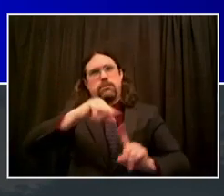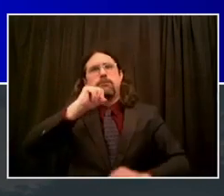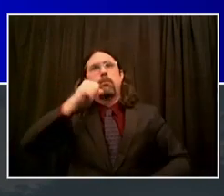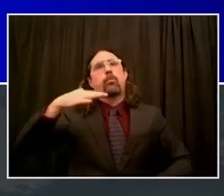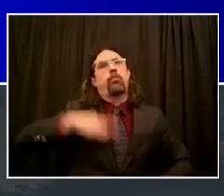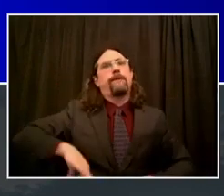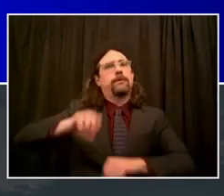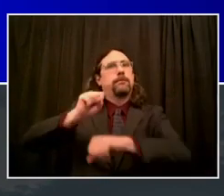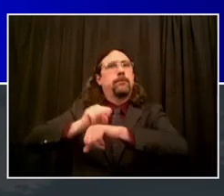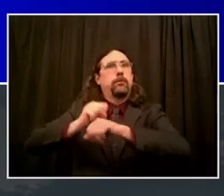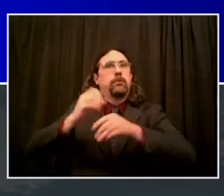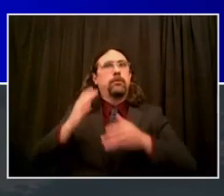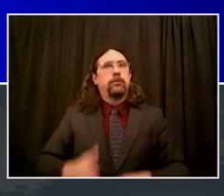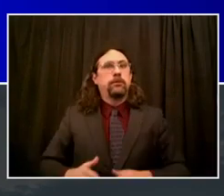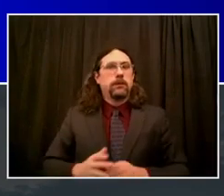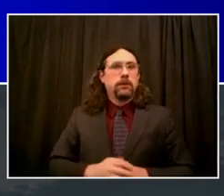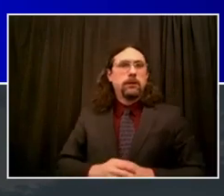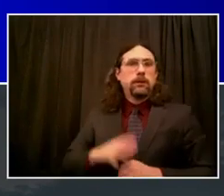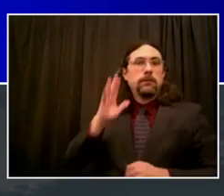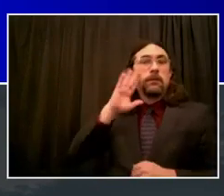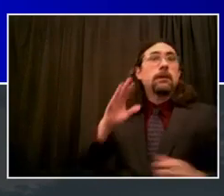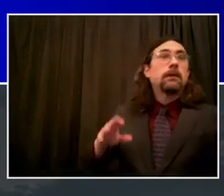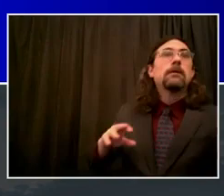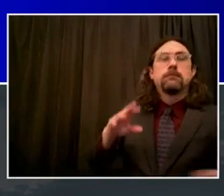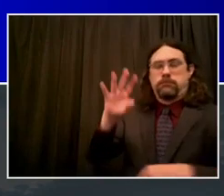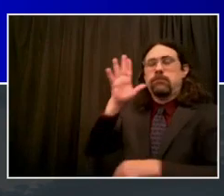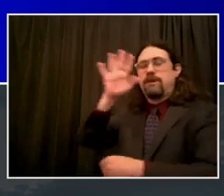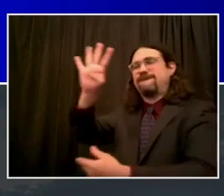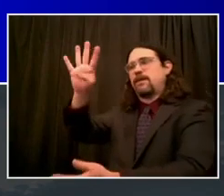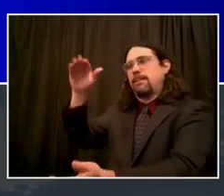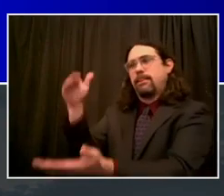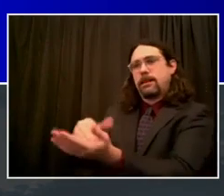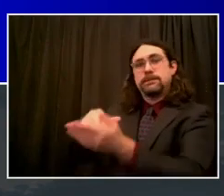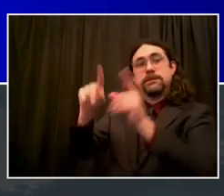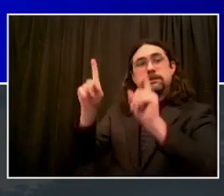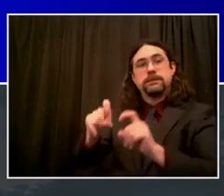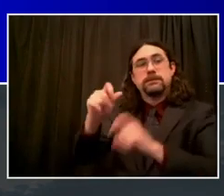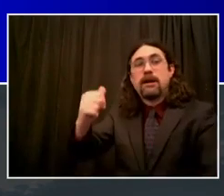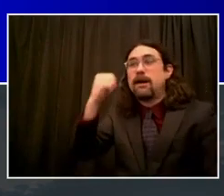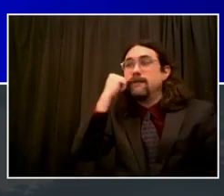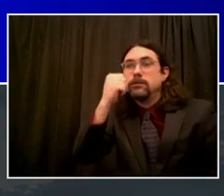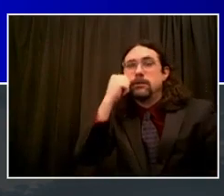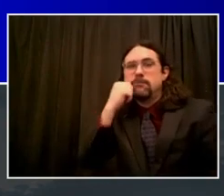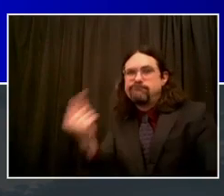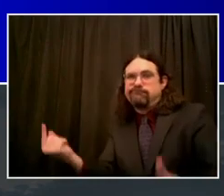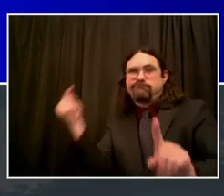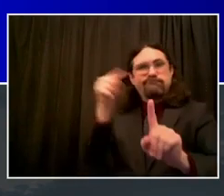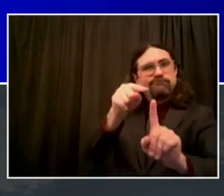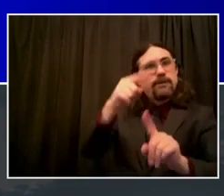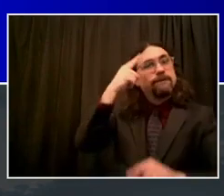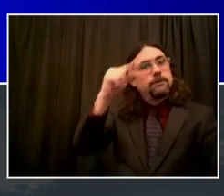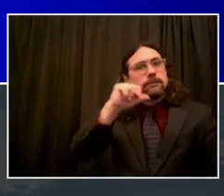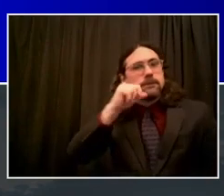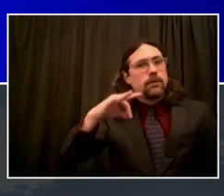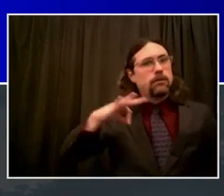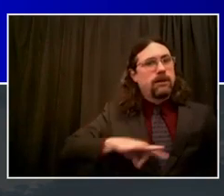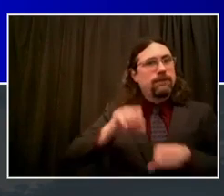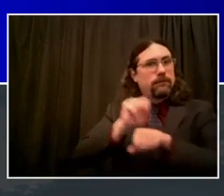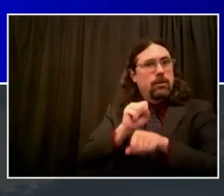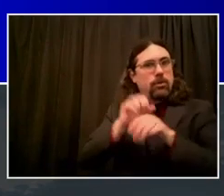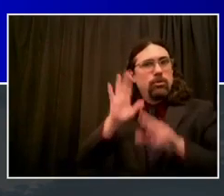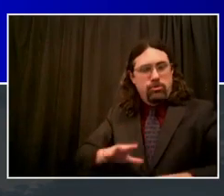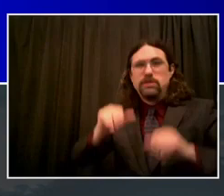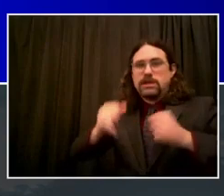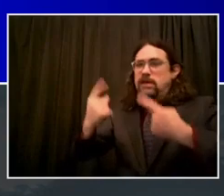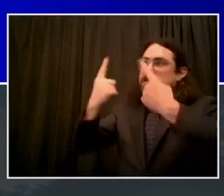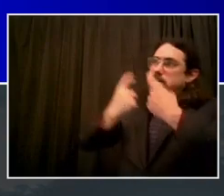community sites. We'll give priority starting Monday. Another priority will be for nonprofit workers. So anyone who's